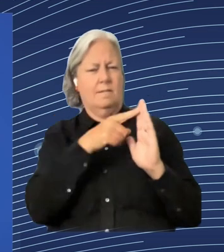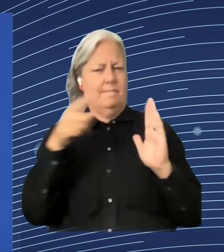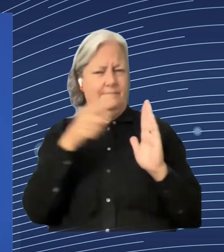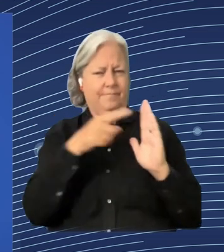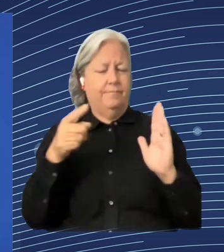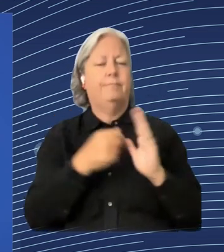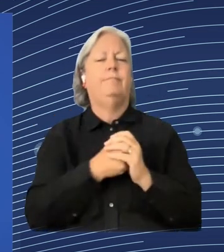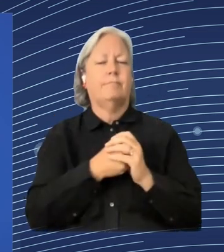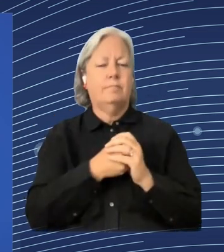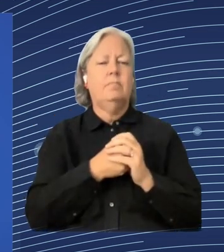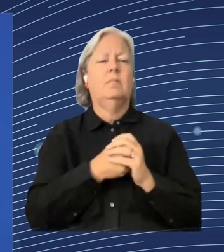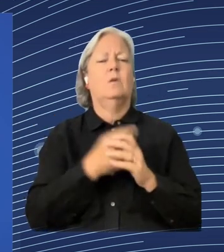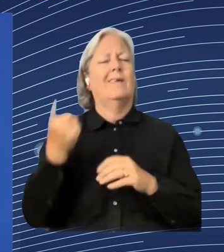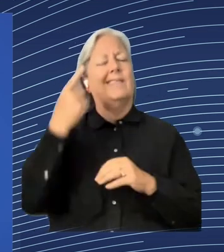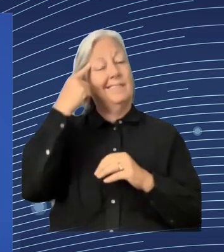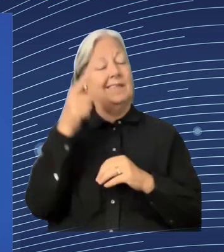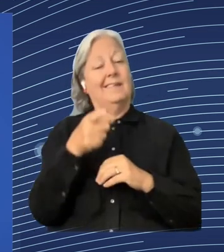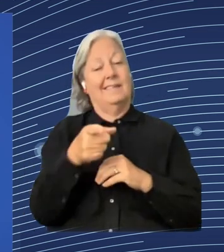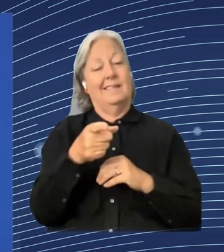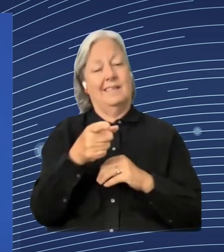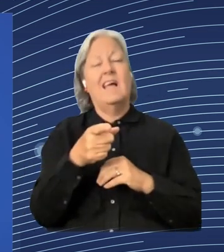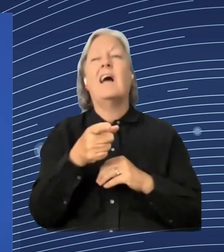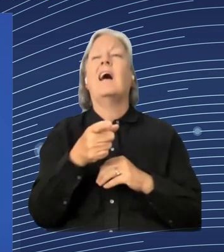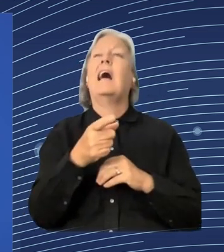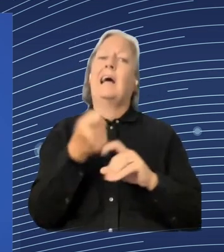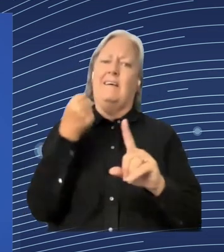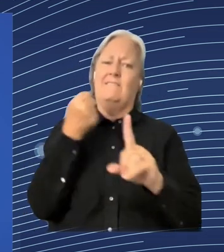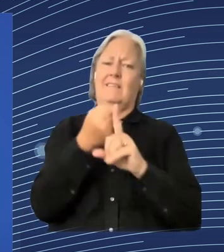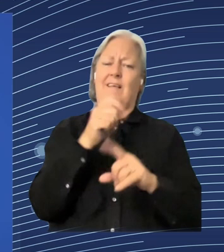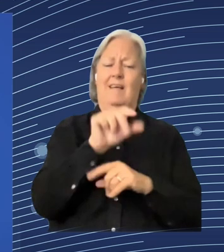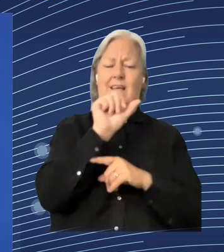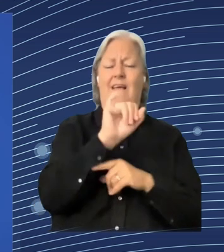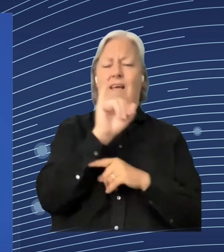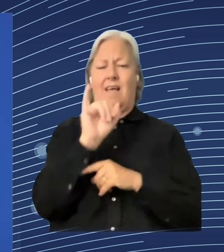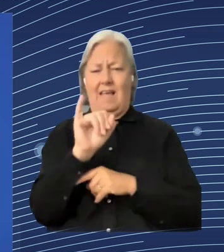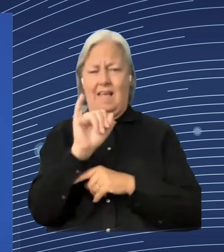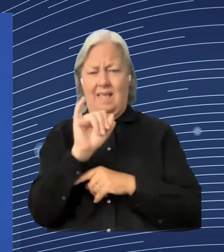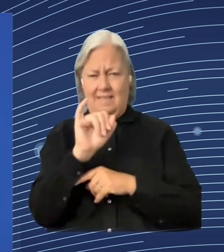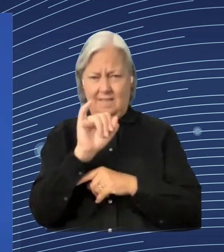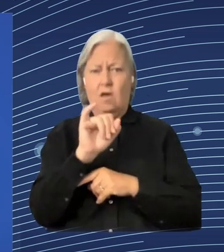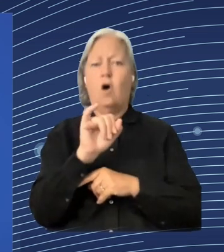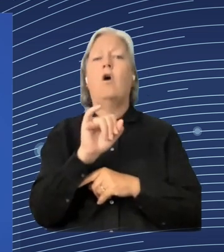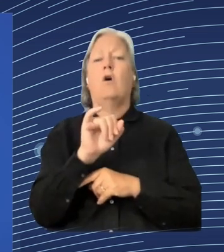So the effect of AI on a scale from 1 to 4 on social security systems.